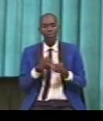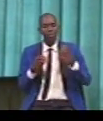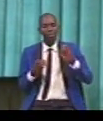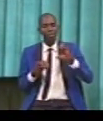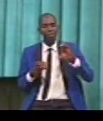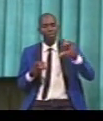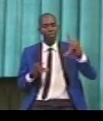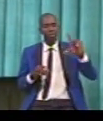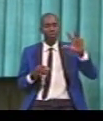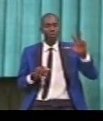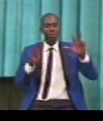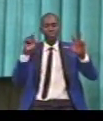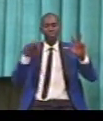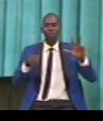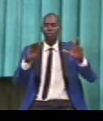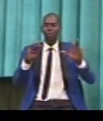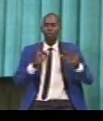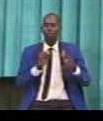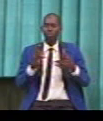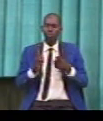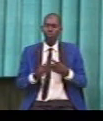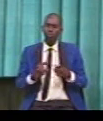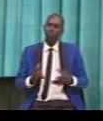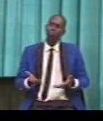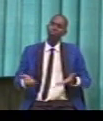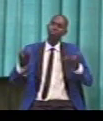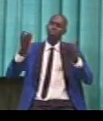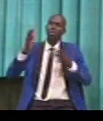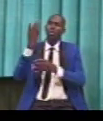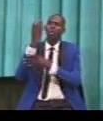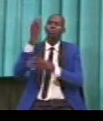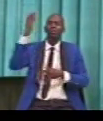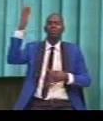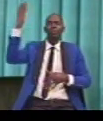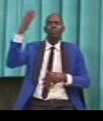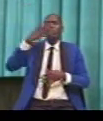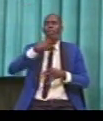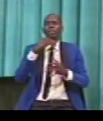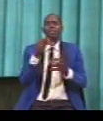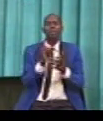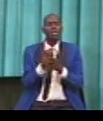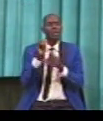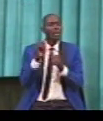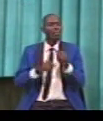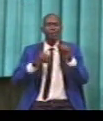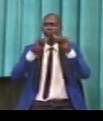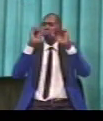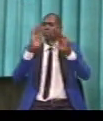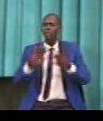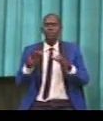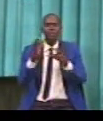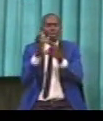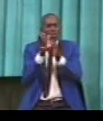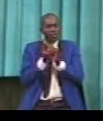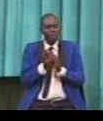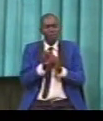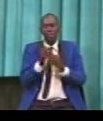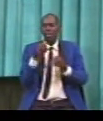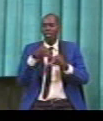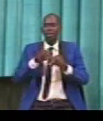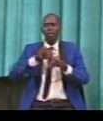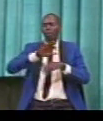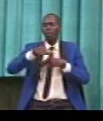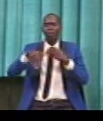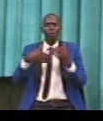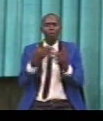14. I want you to lift up your right hand to heaven and decree every blessing that has been received in any part of the globe during